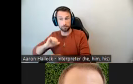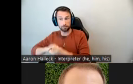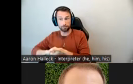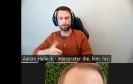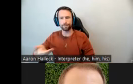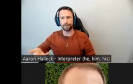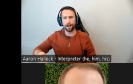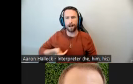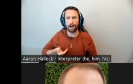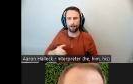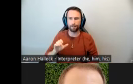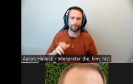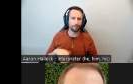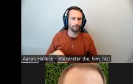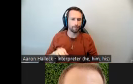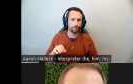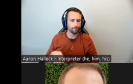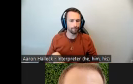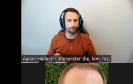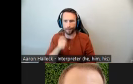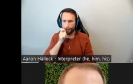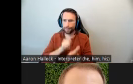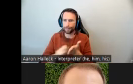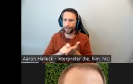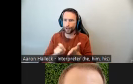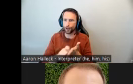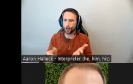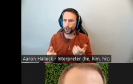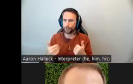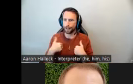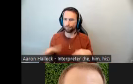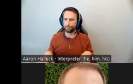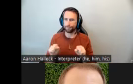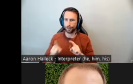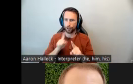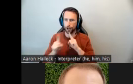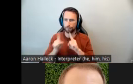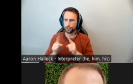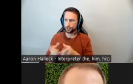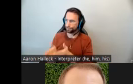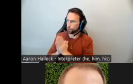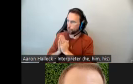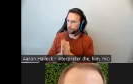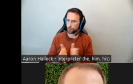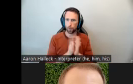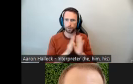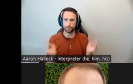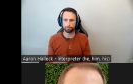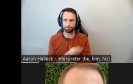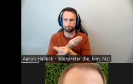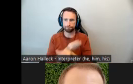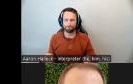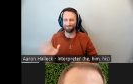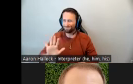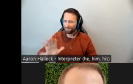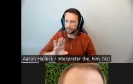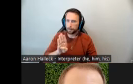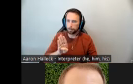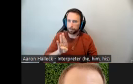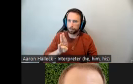somebody that can have a conversation and take requests. BRM is a strategic organization, and it's supposed to do much more than